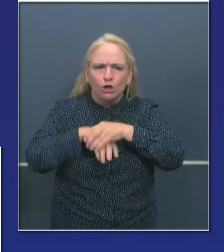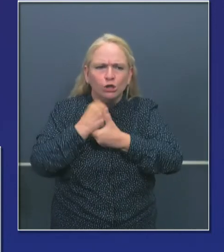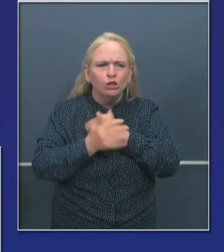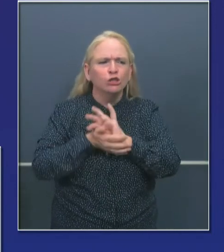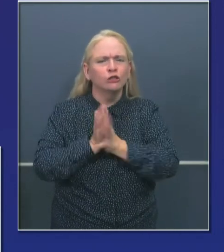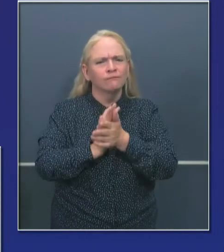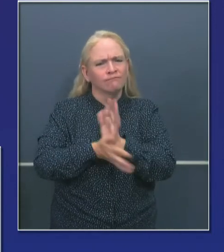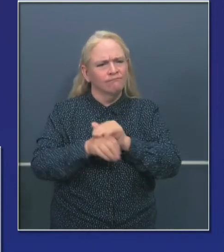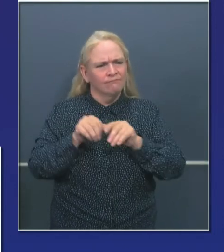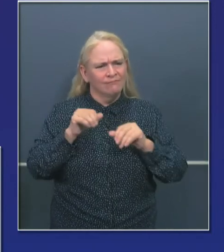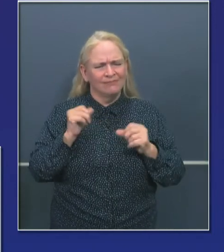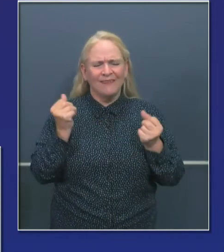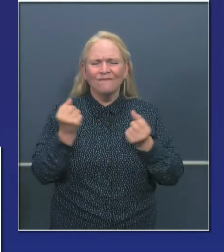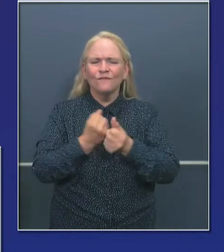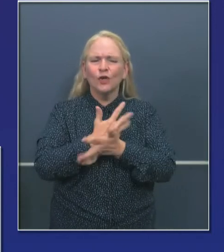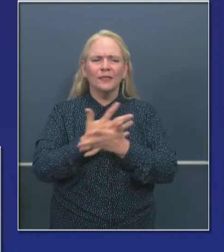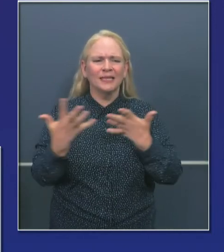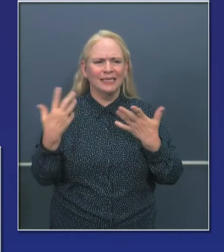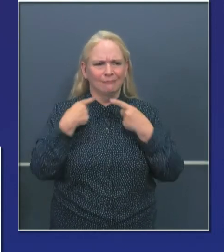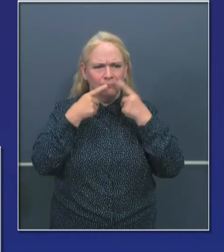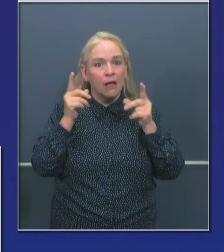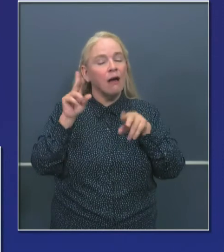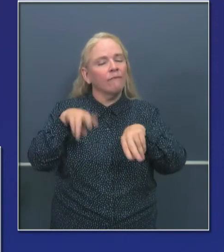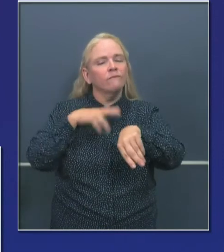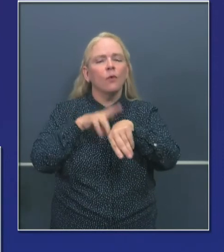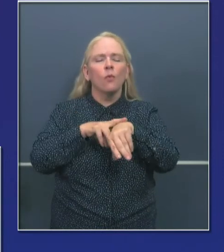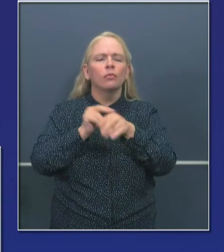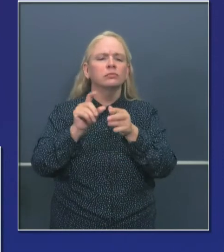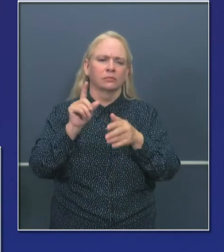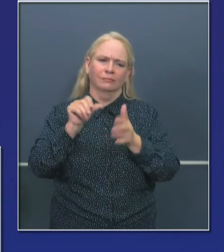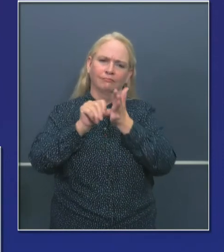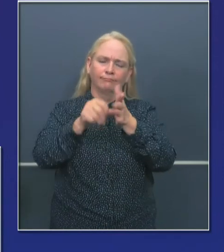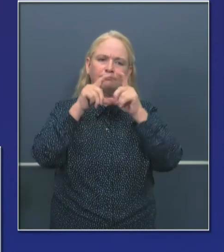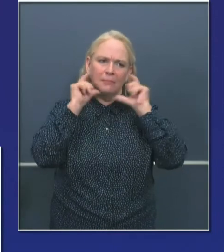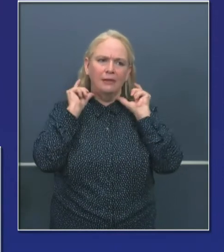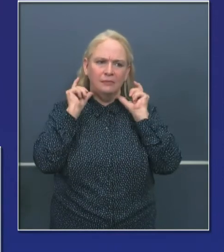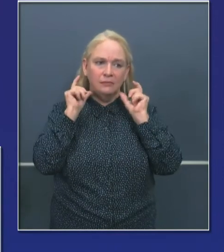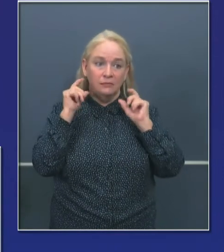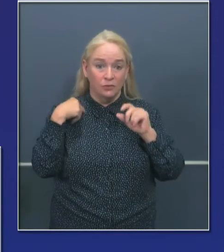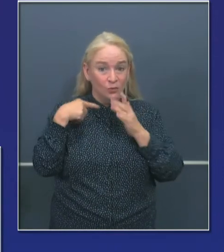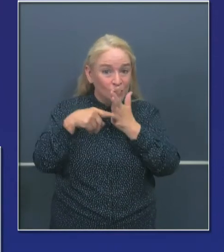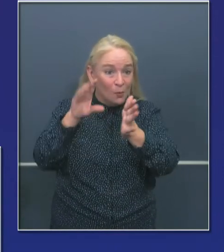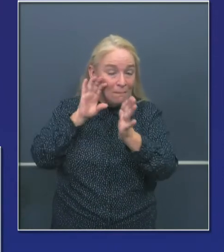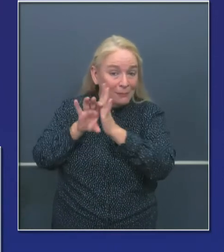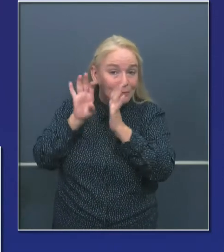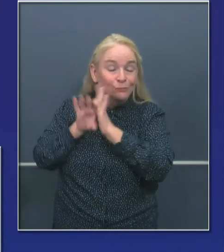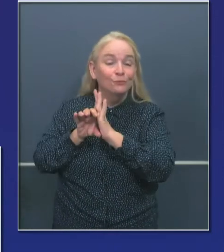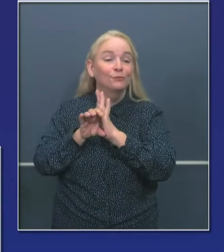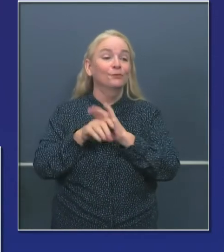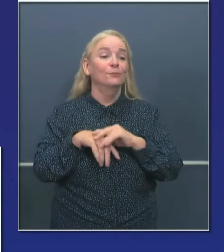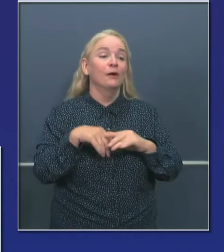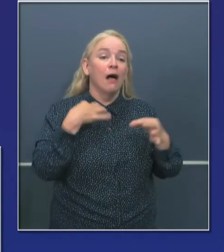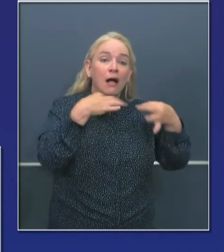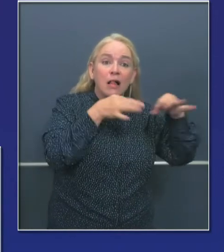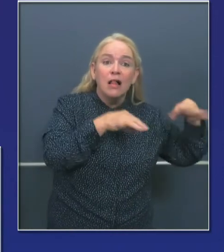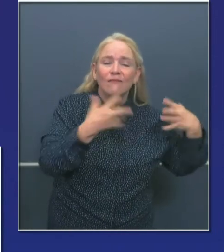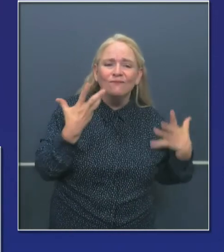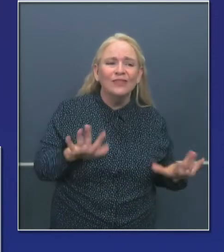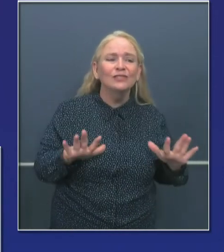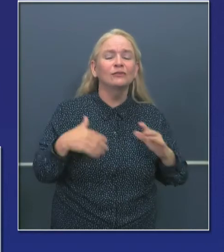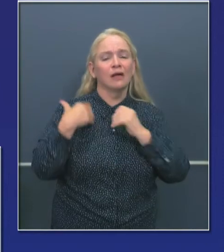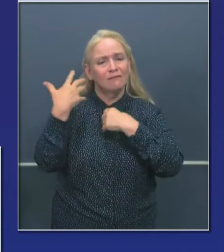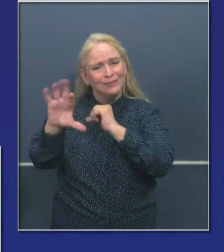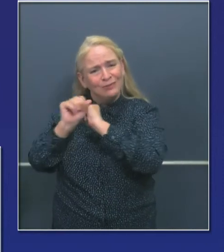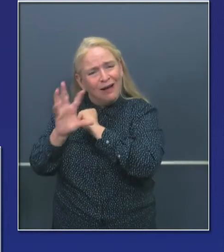at this moment, and of course, wear masks. We did animations. We went so far as to, well, when in doubt, pull in